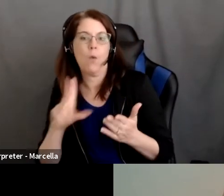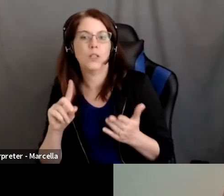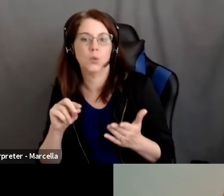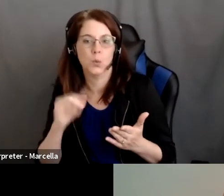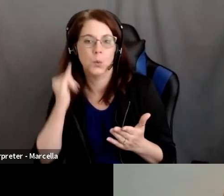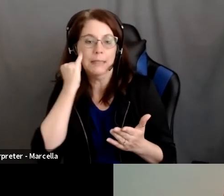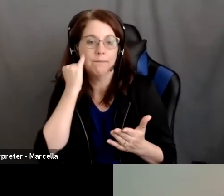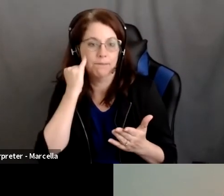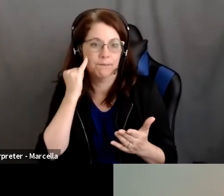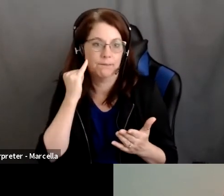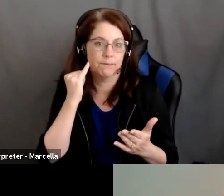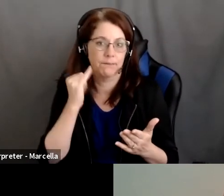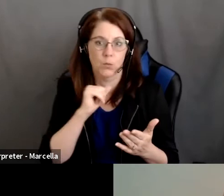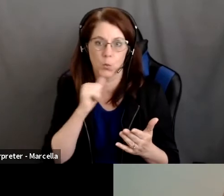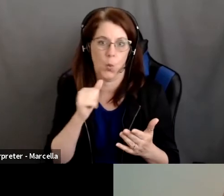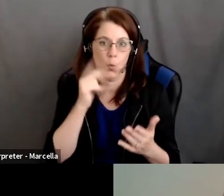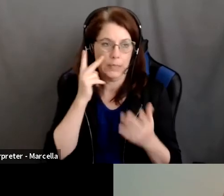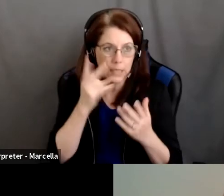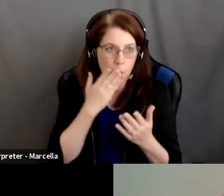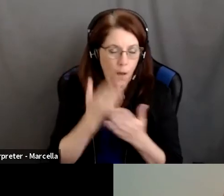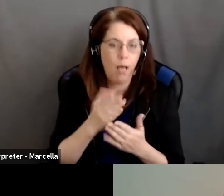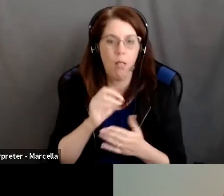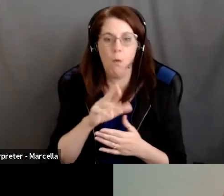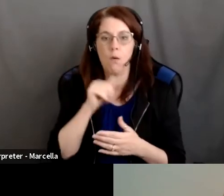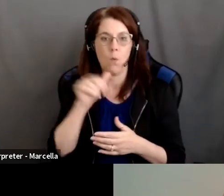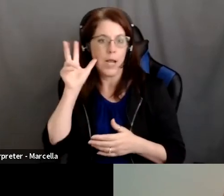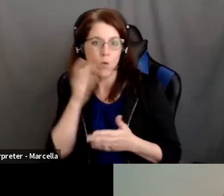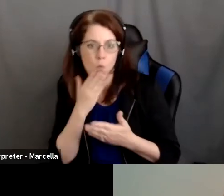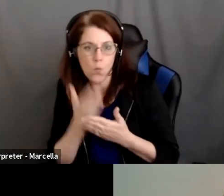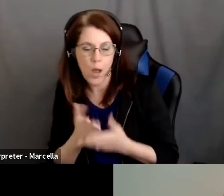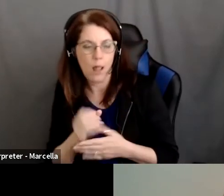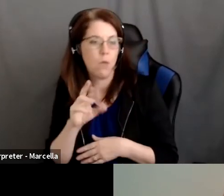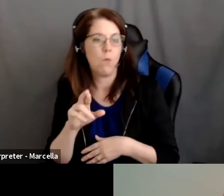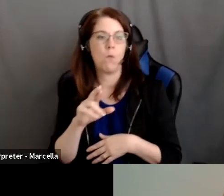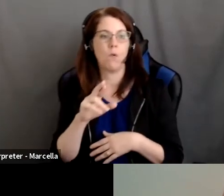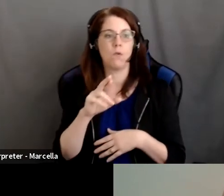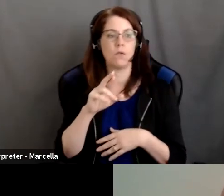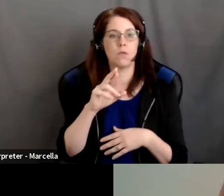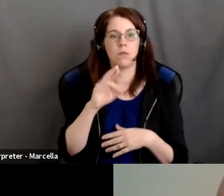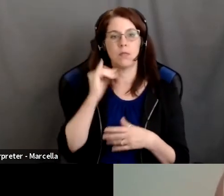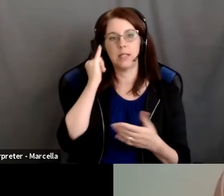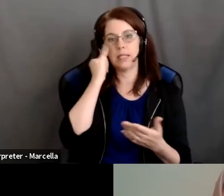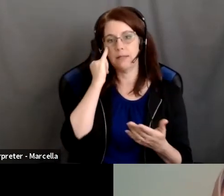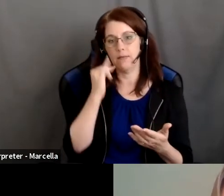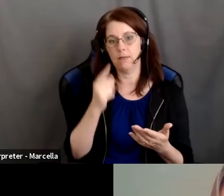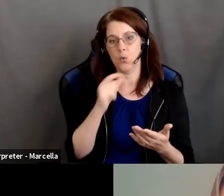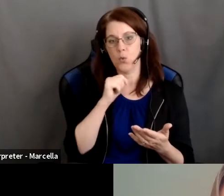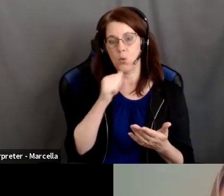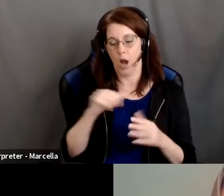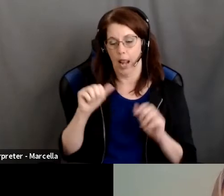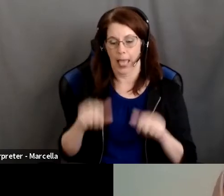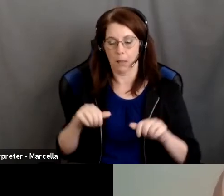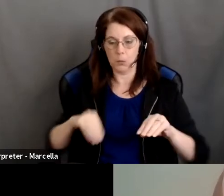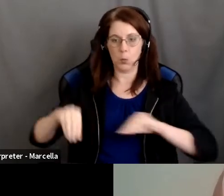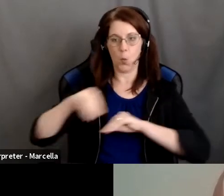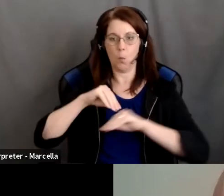if you don't see well, or if you don't hear well, or if you are not mobile